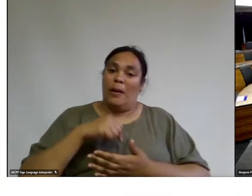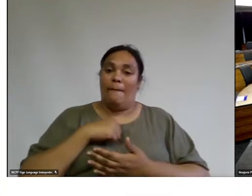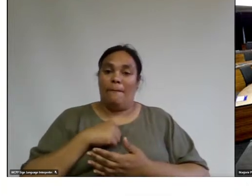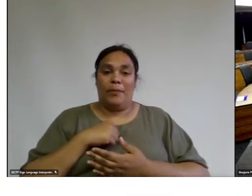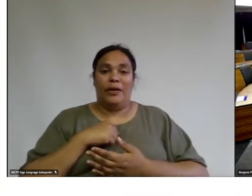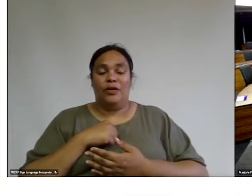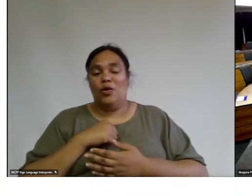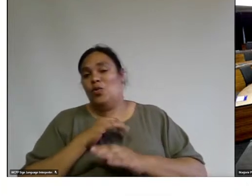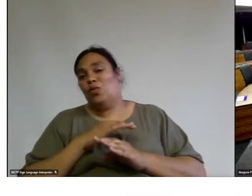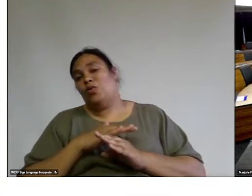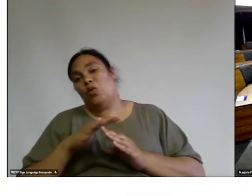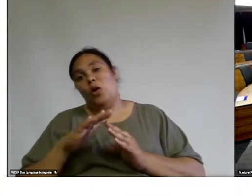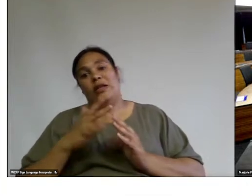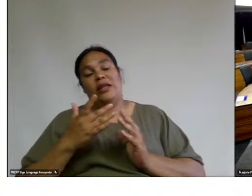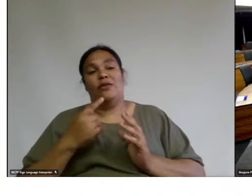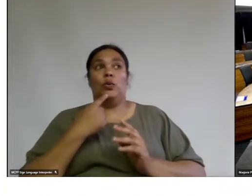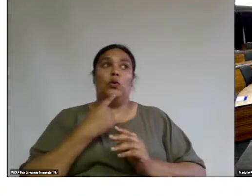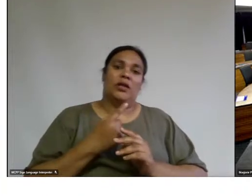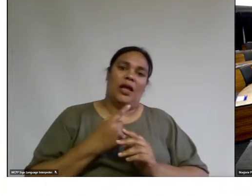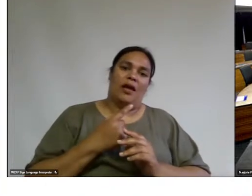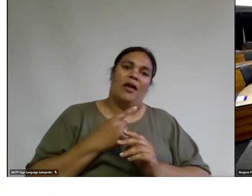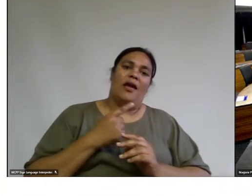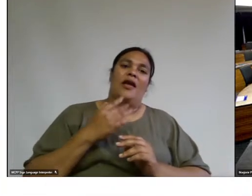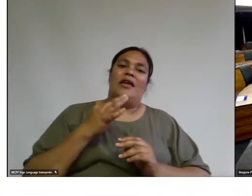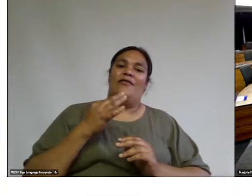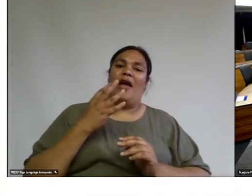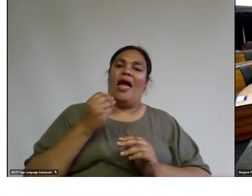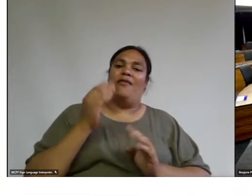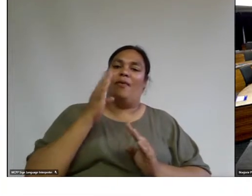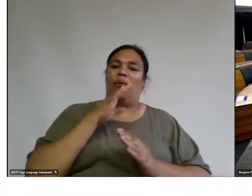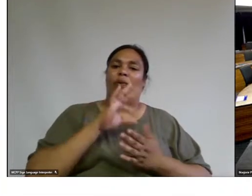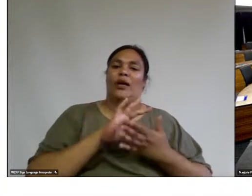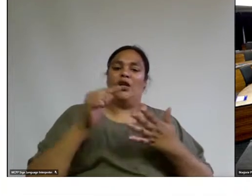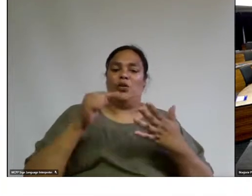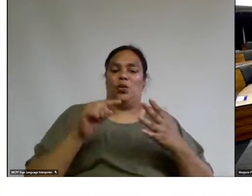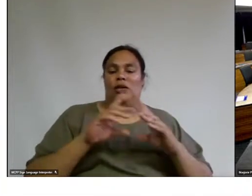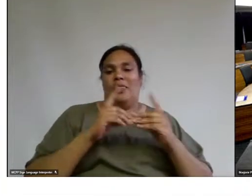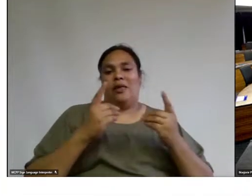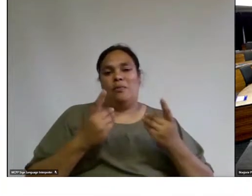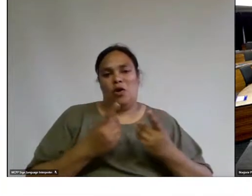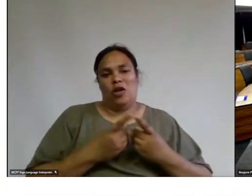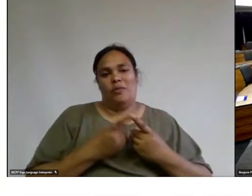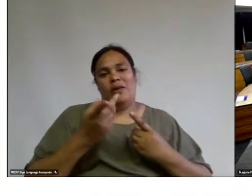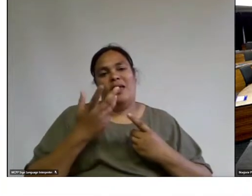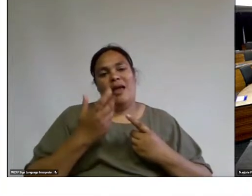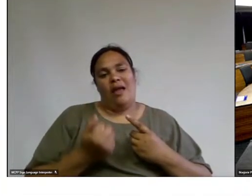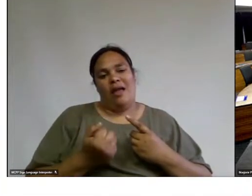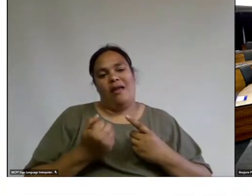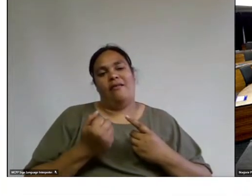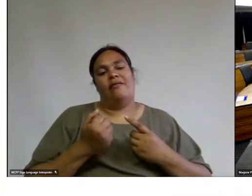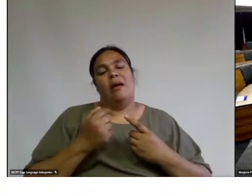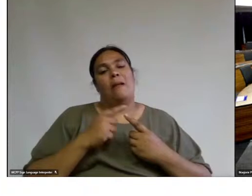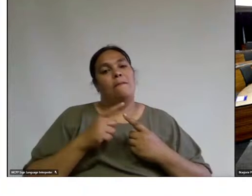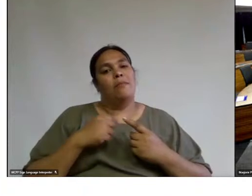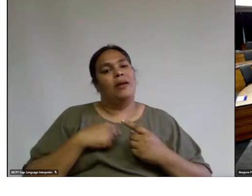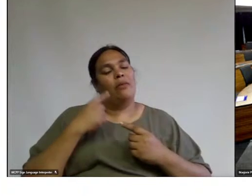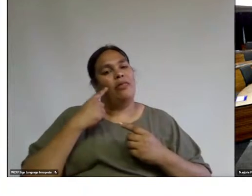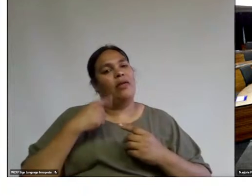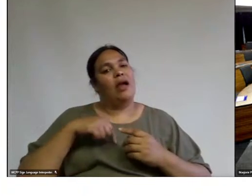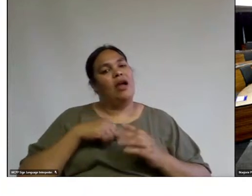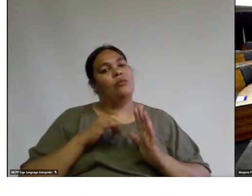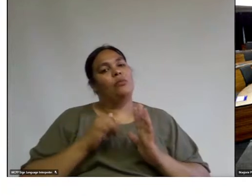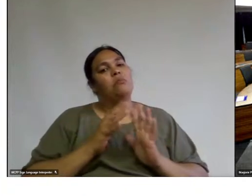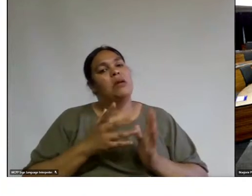to even insinuate by not having a clean audit that the department has eaten money. I think ours is to